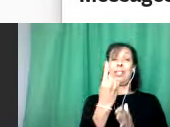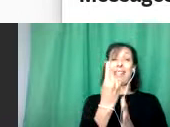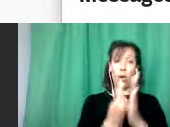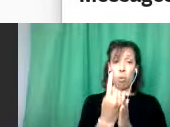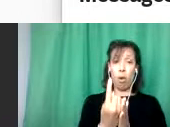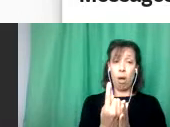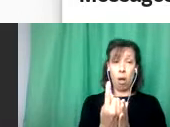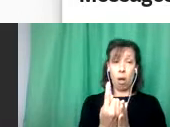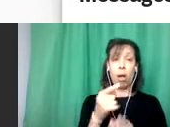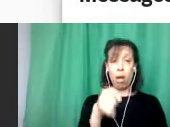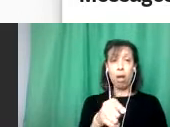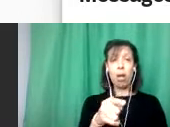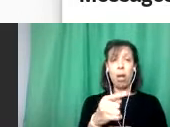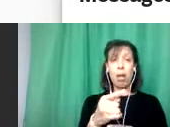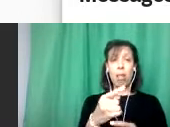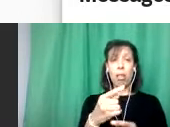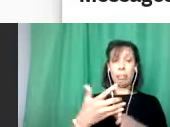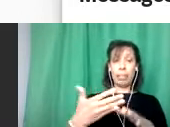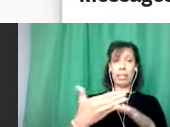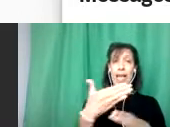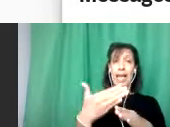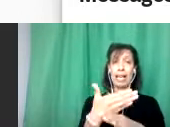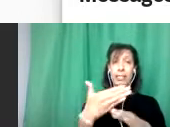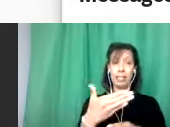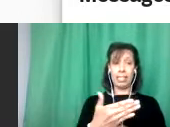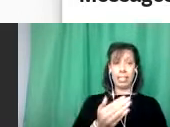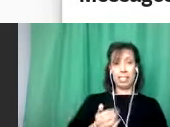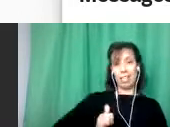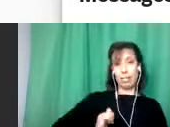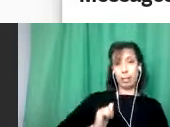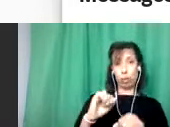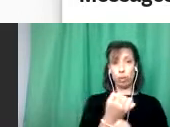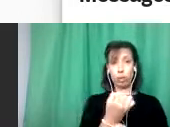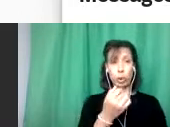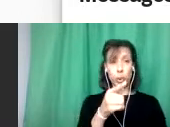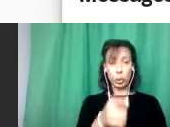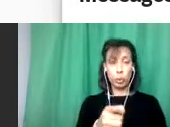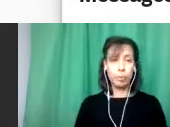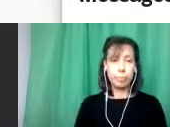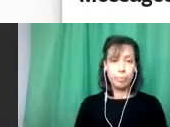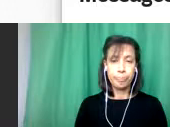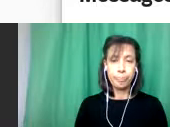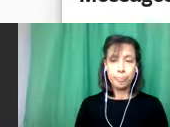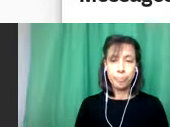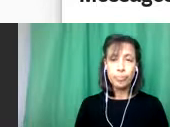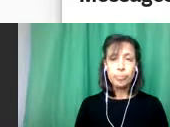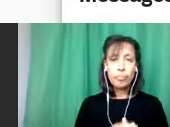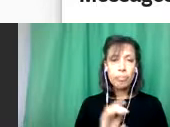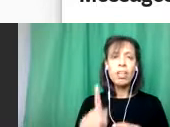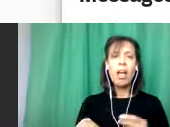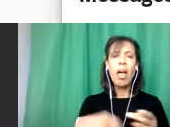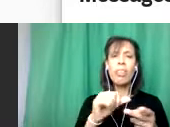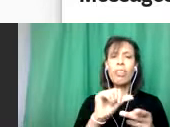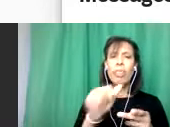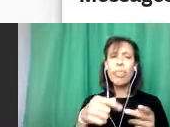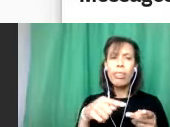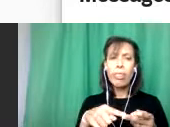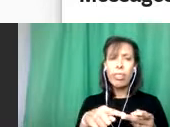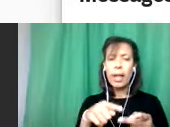the activities that I'm asking you to do during that time. And then this is what I'm going to cover in the live session. And these